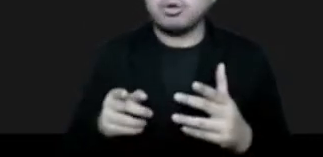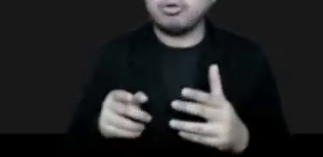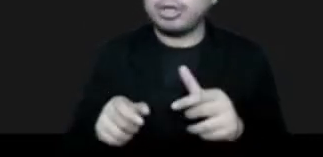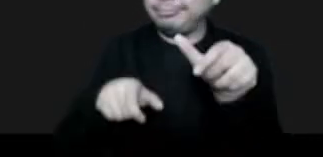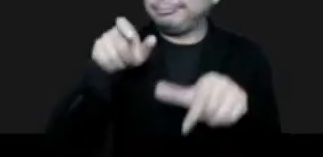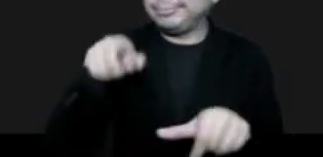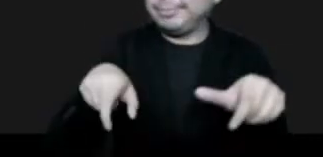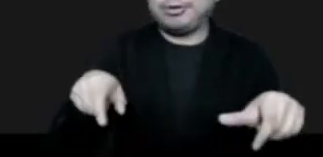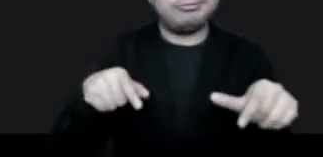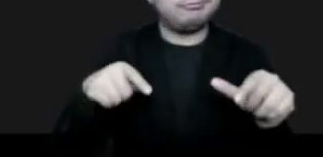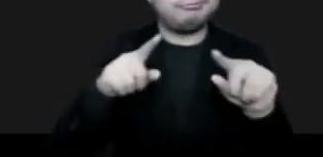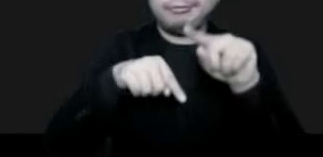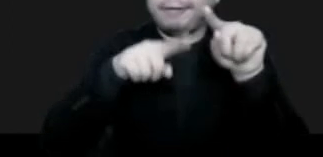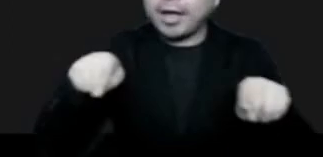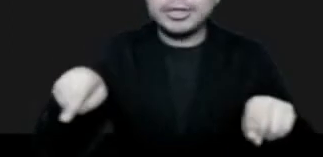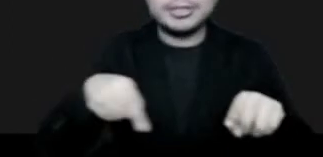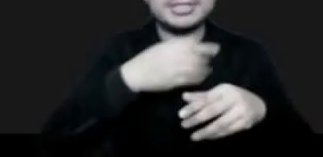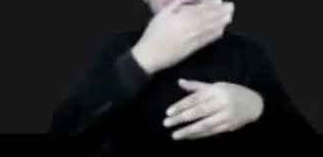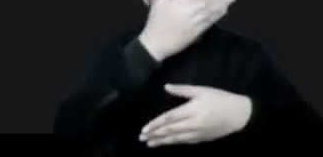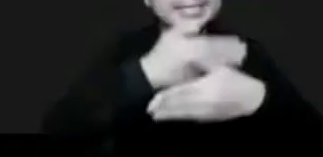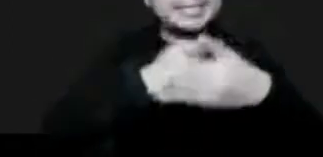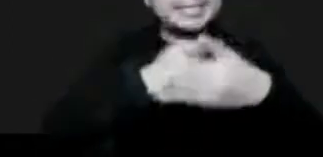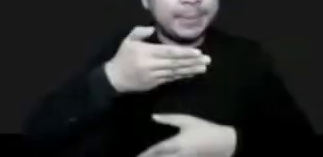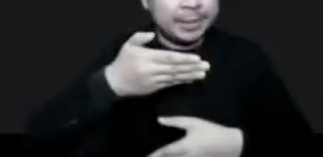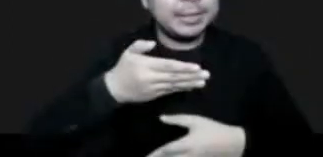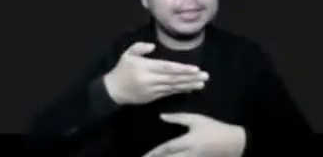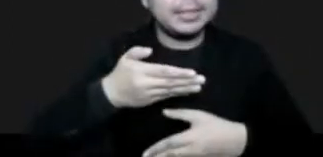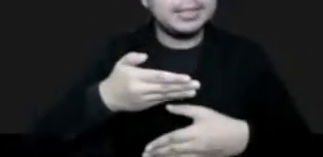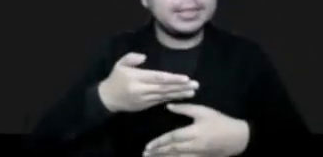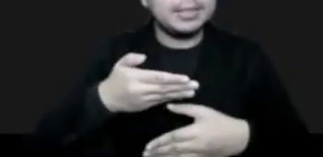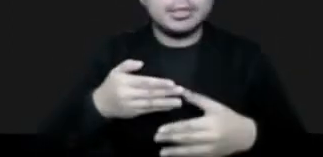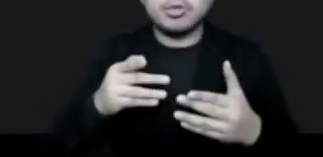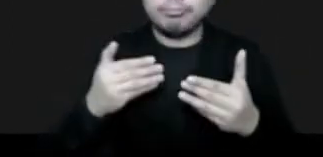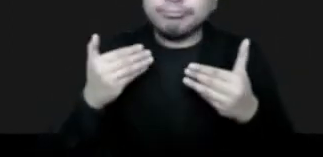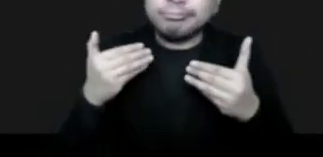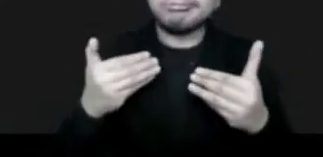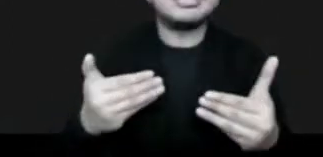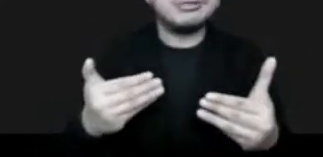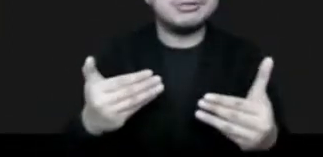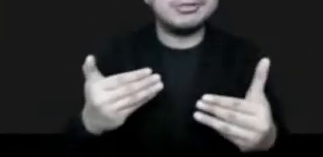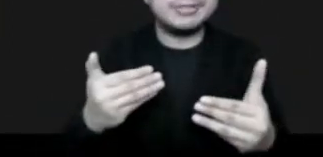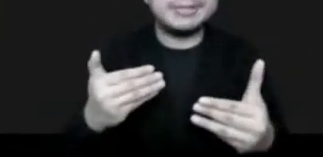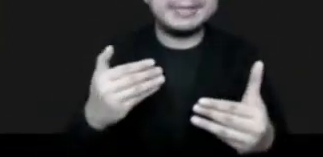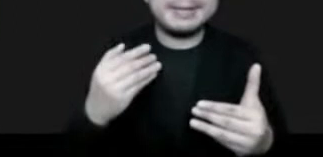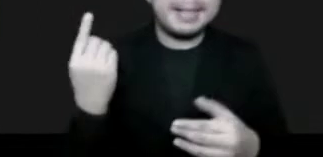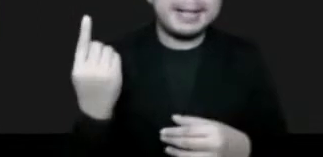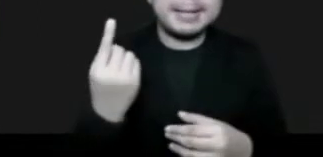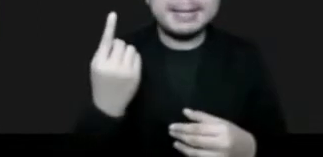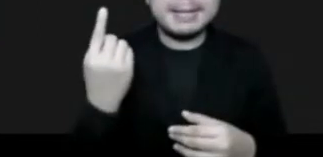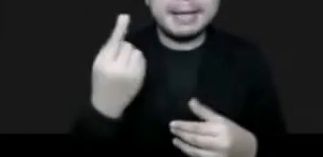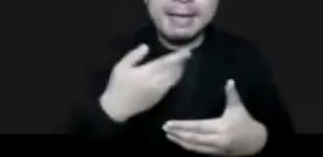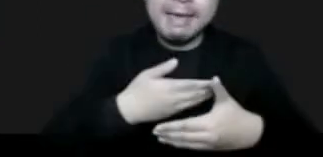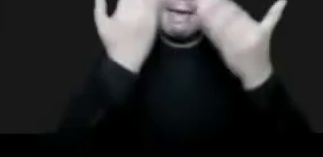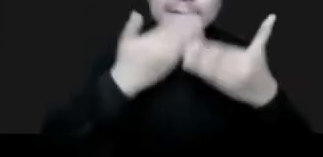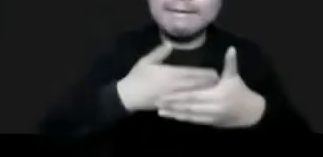it's like we live with a risk every time, every day of our life.